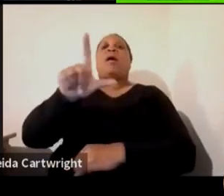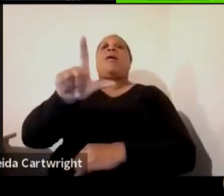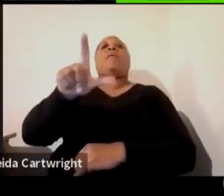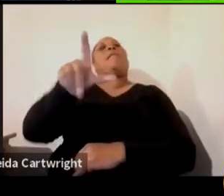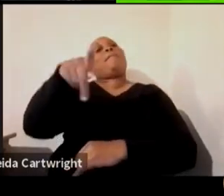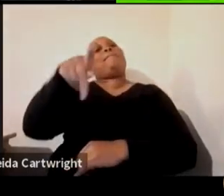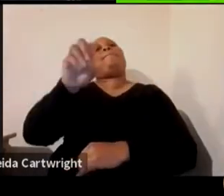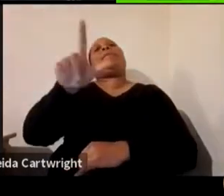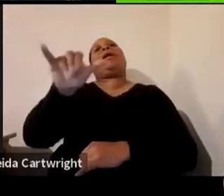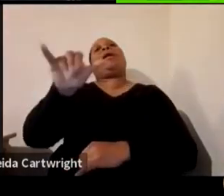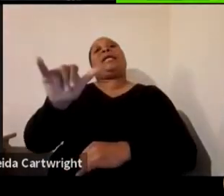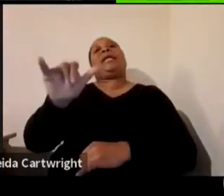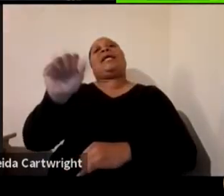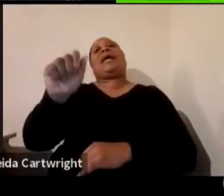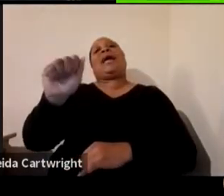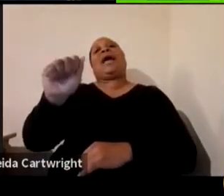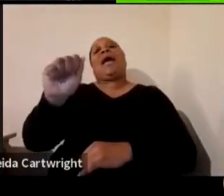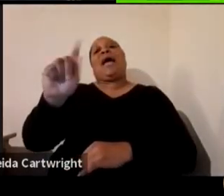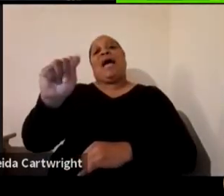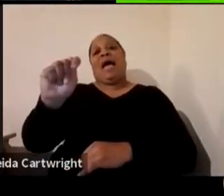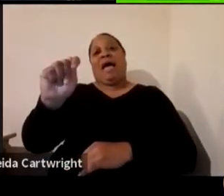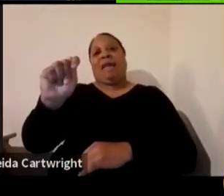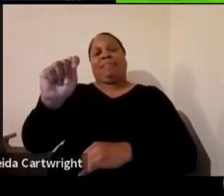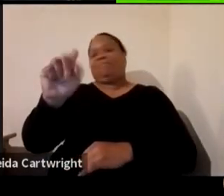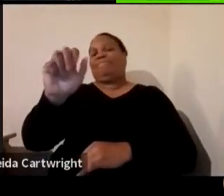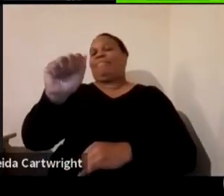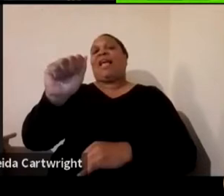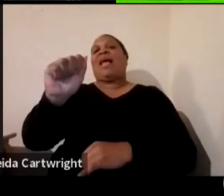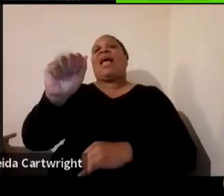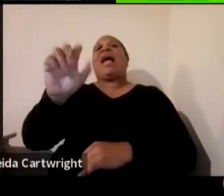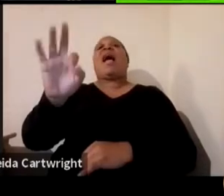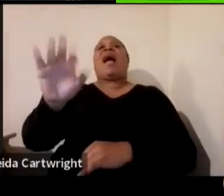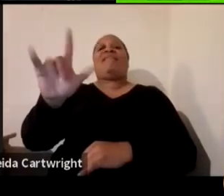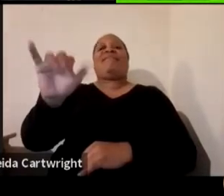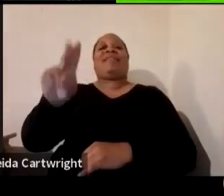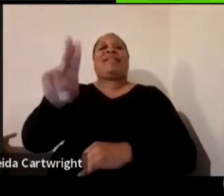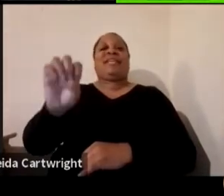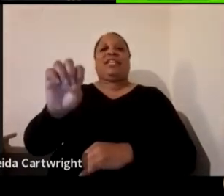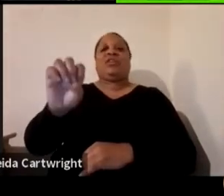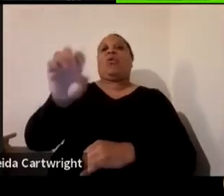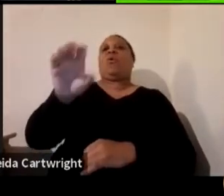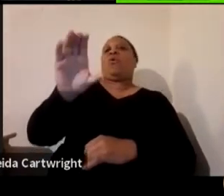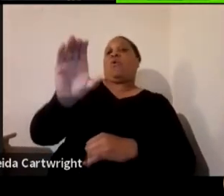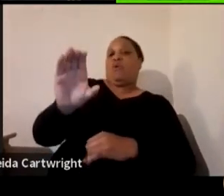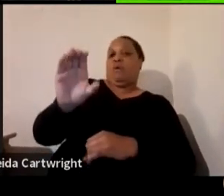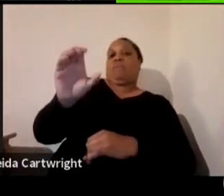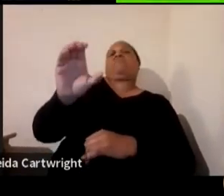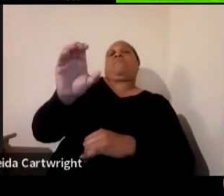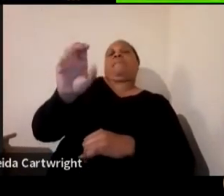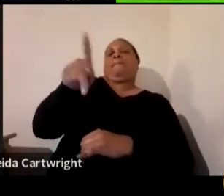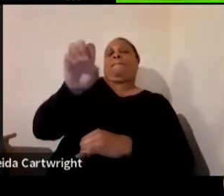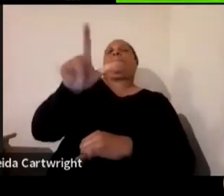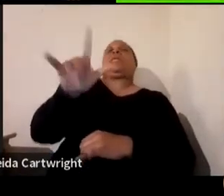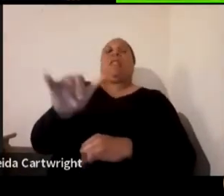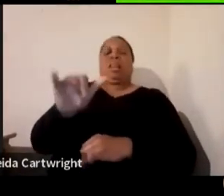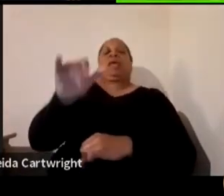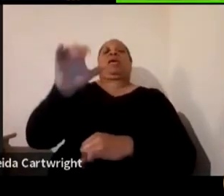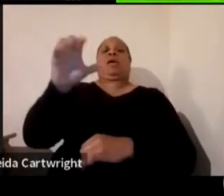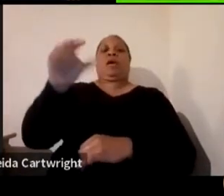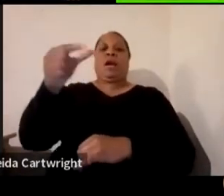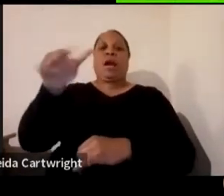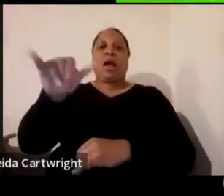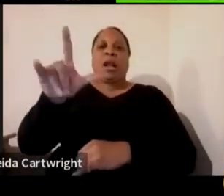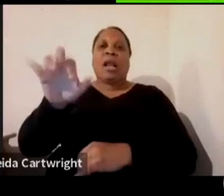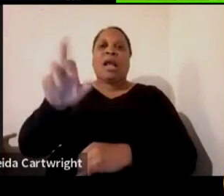or polysorbate, which is cross-reactive with PEG, then they should not receive the